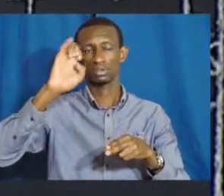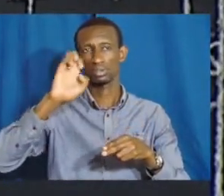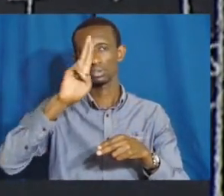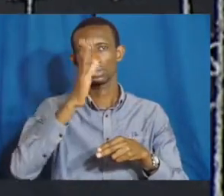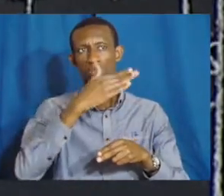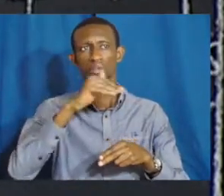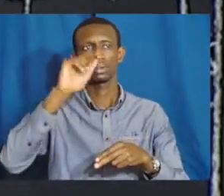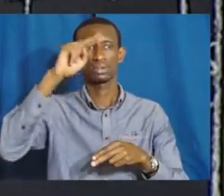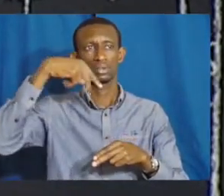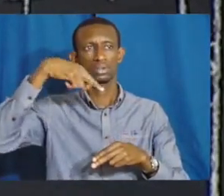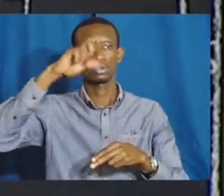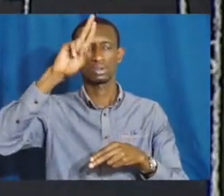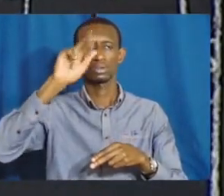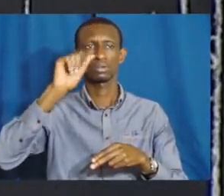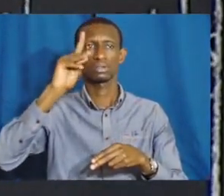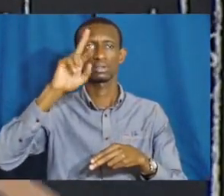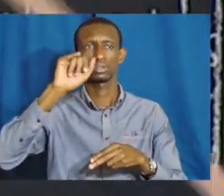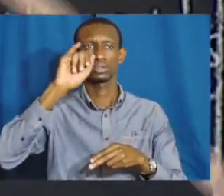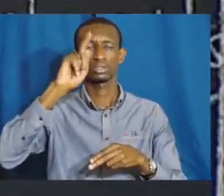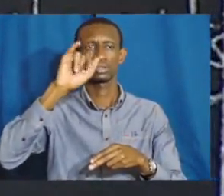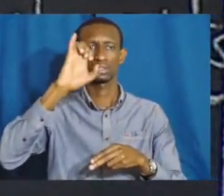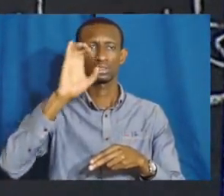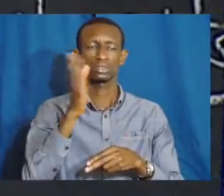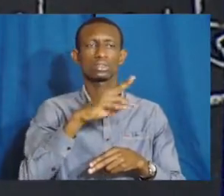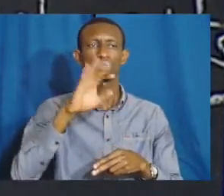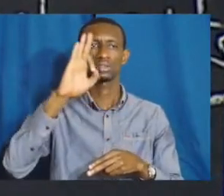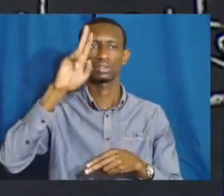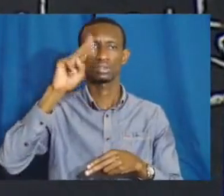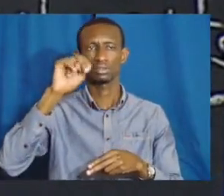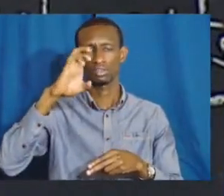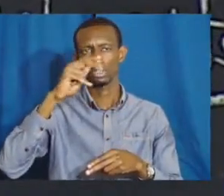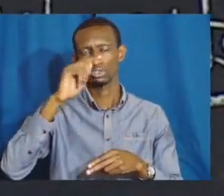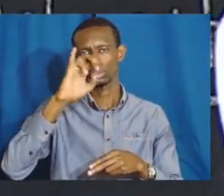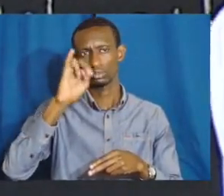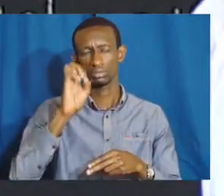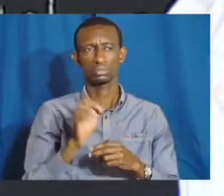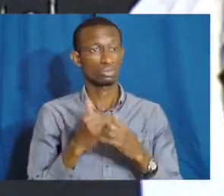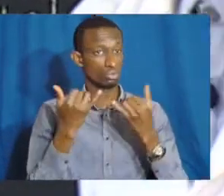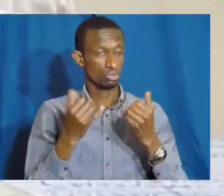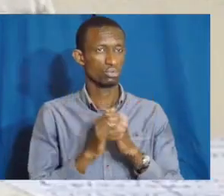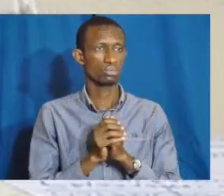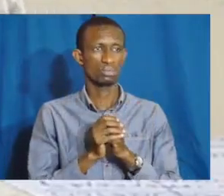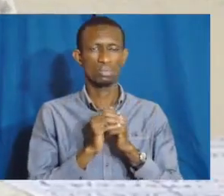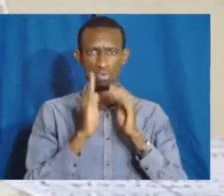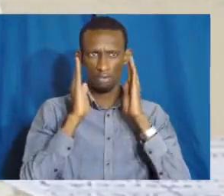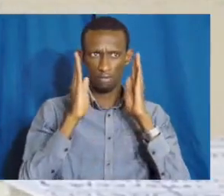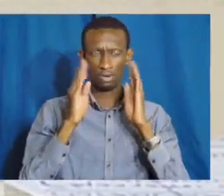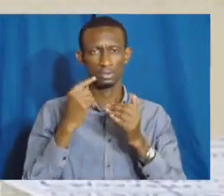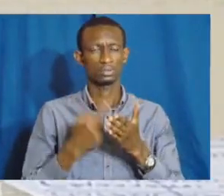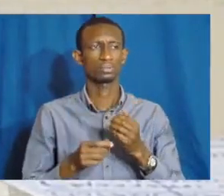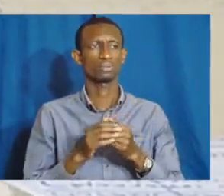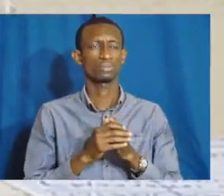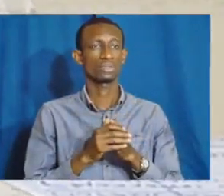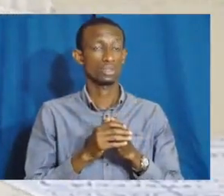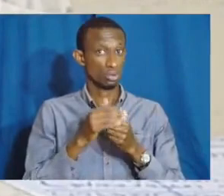is number 3. We are going to learn what is x-intercept and what is y-intercept. And I hope